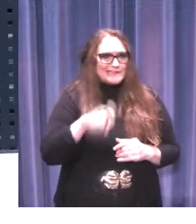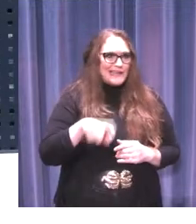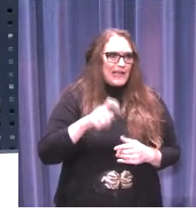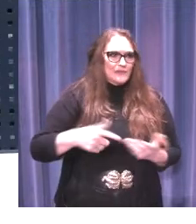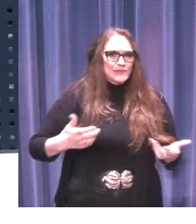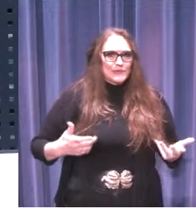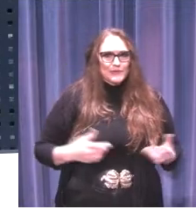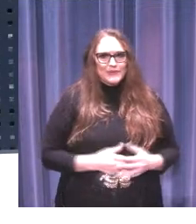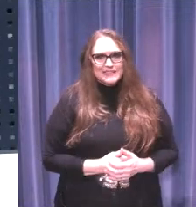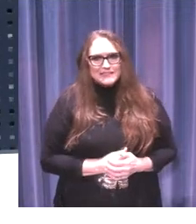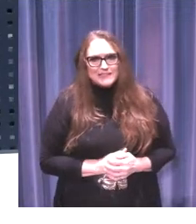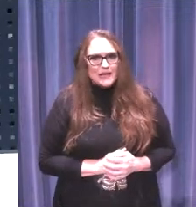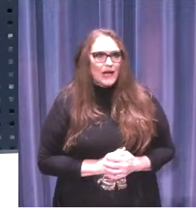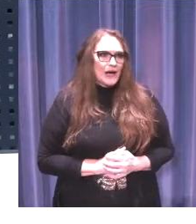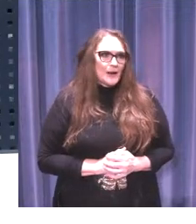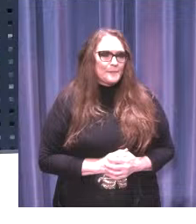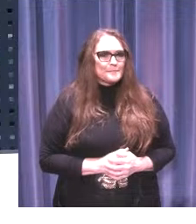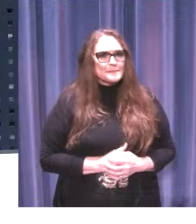to.